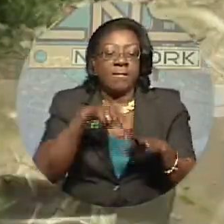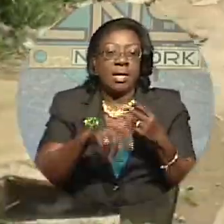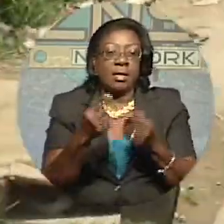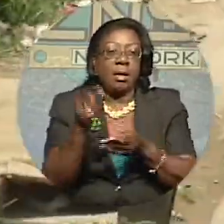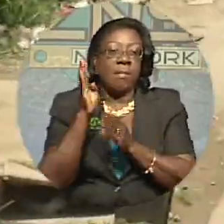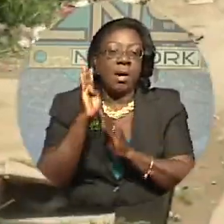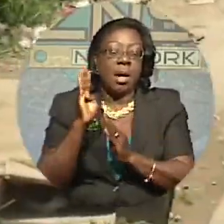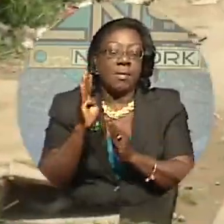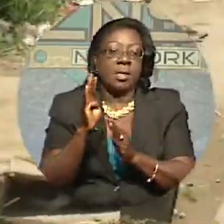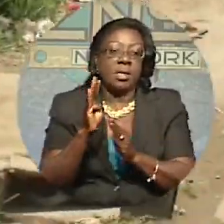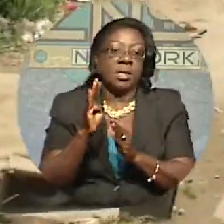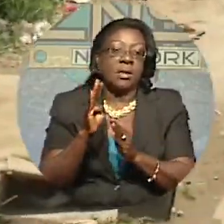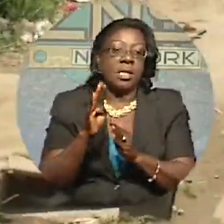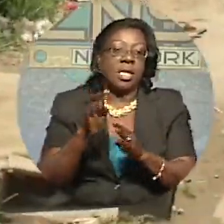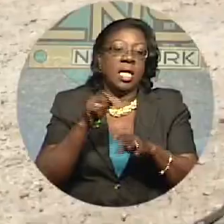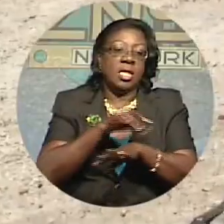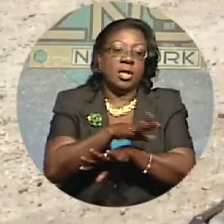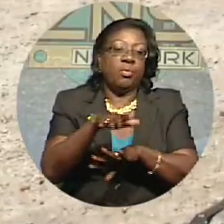to the